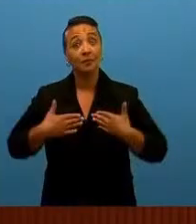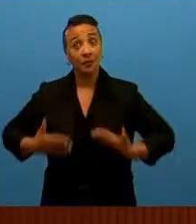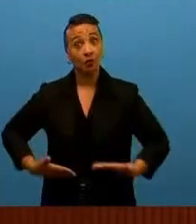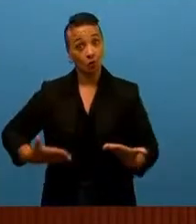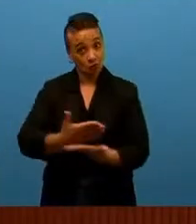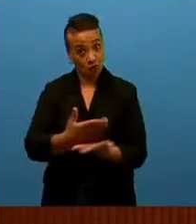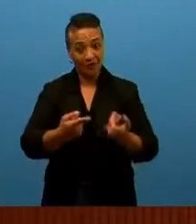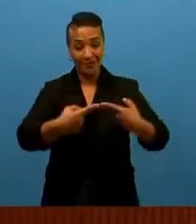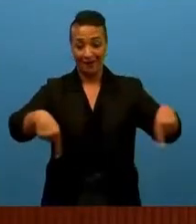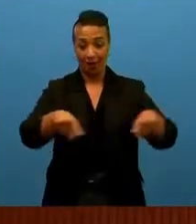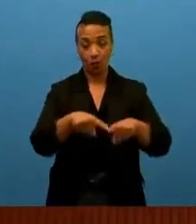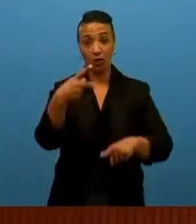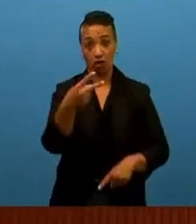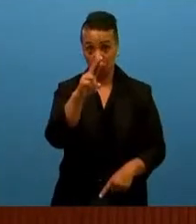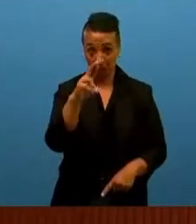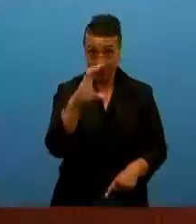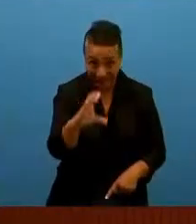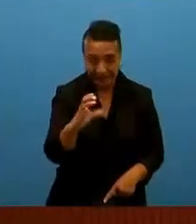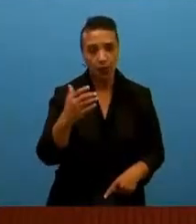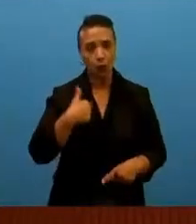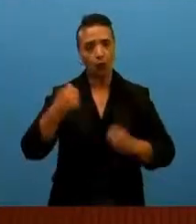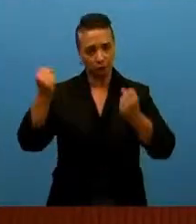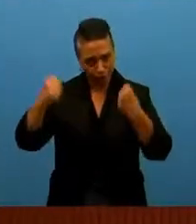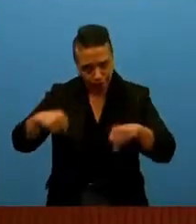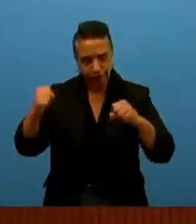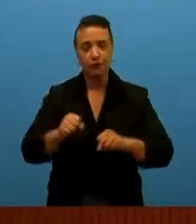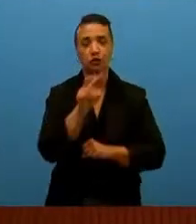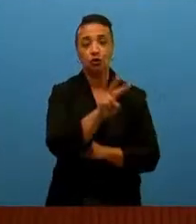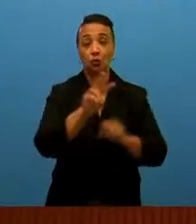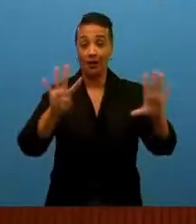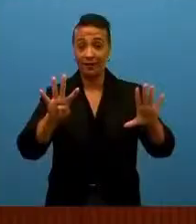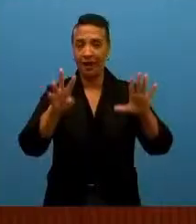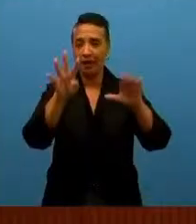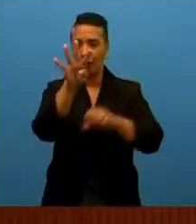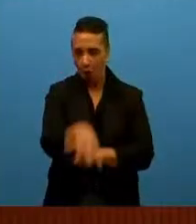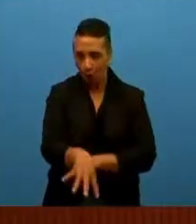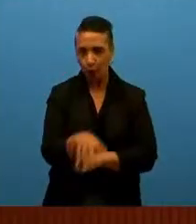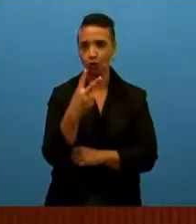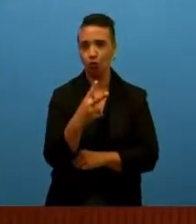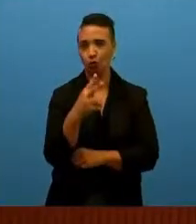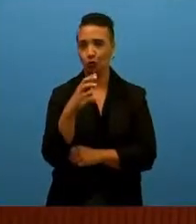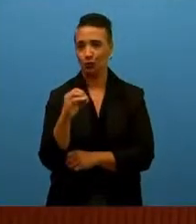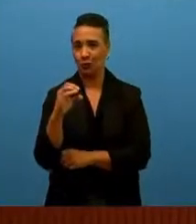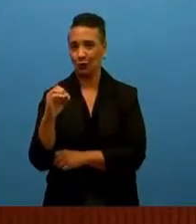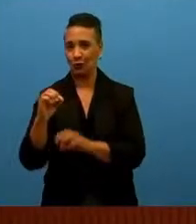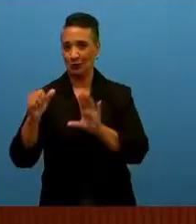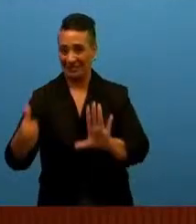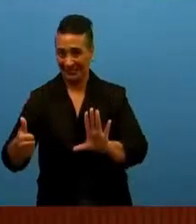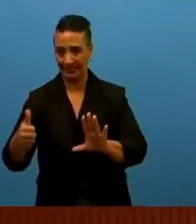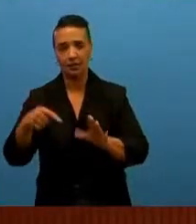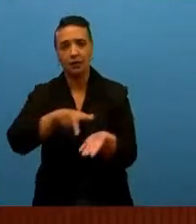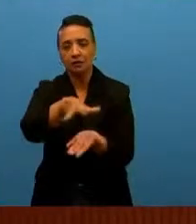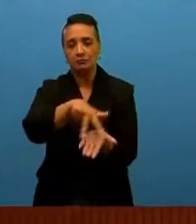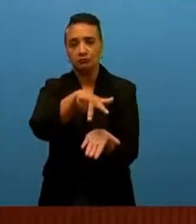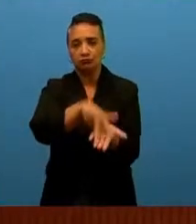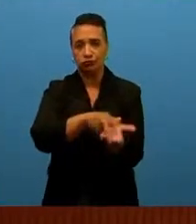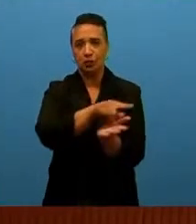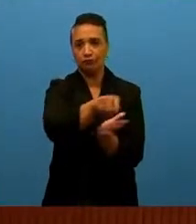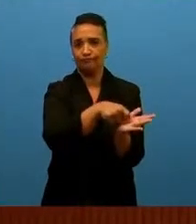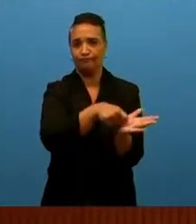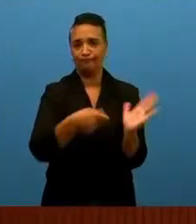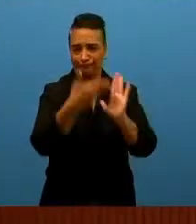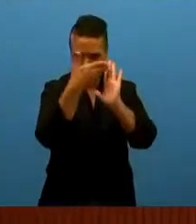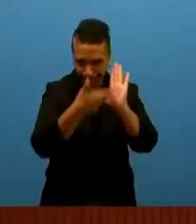Council recognized that truth on the 29th of April 2006, when it adopted the resolution on the Declaration on the Rights of